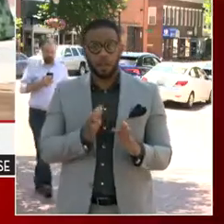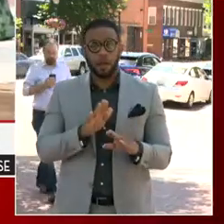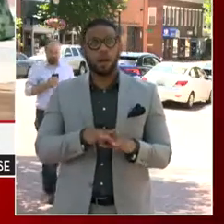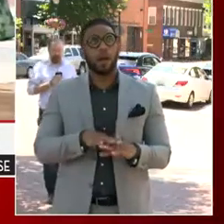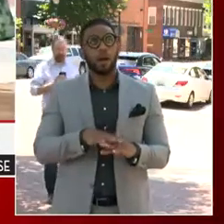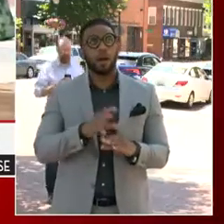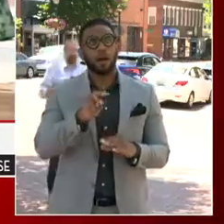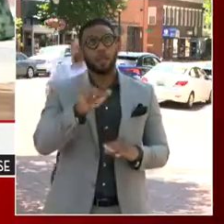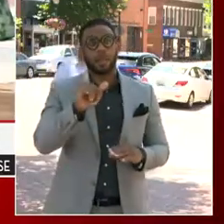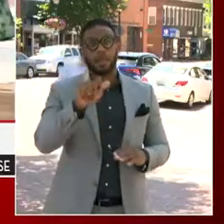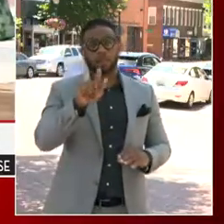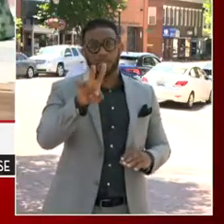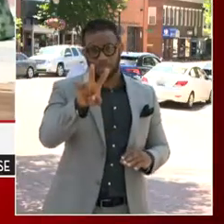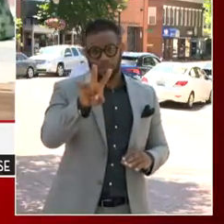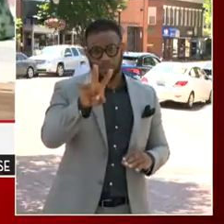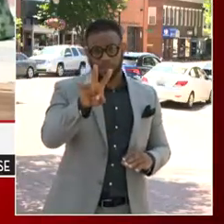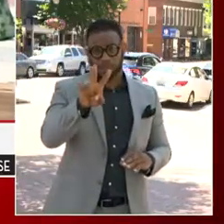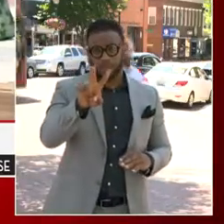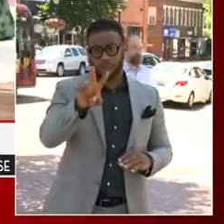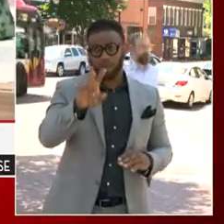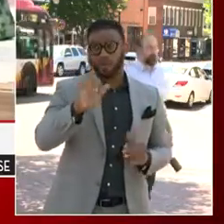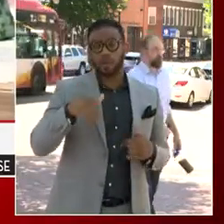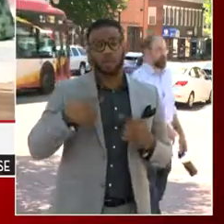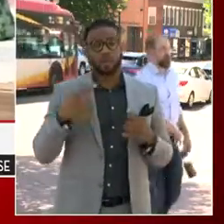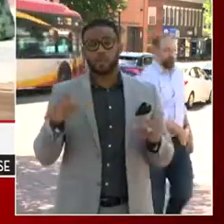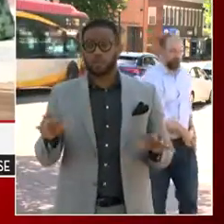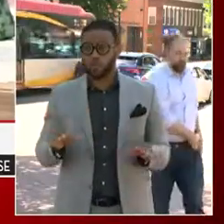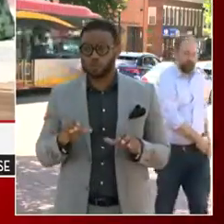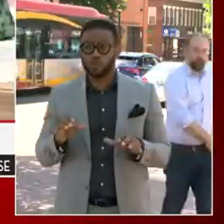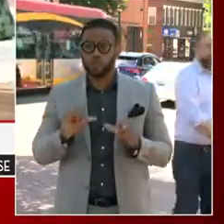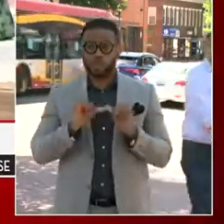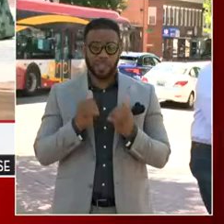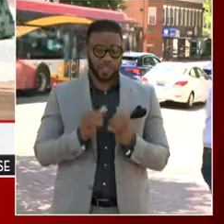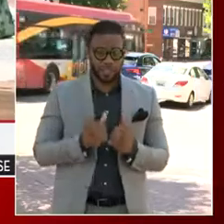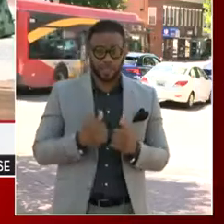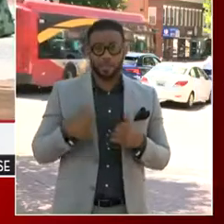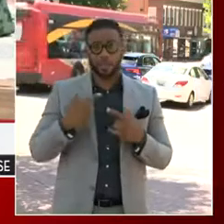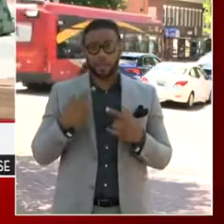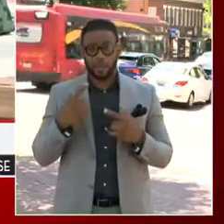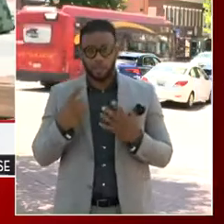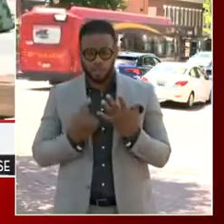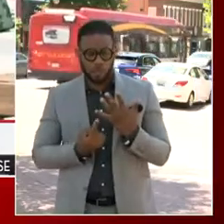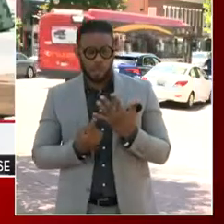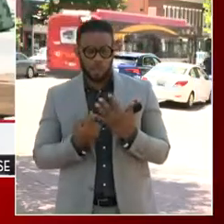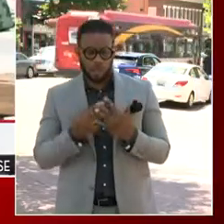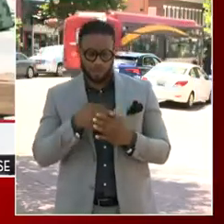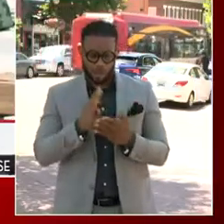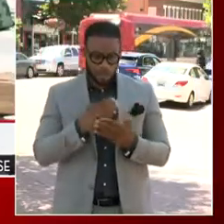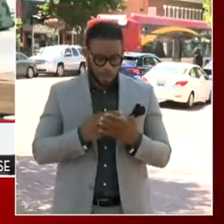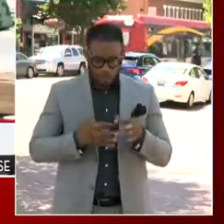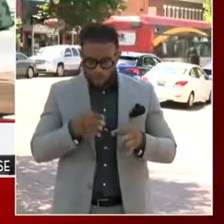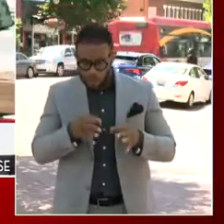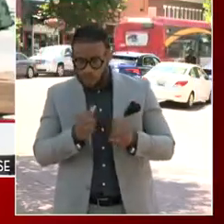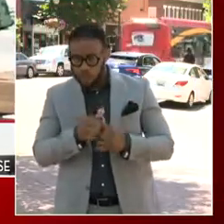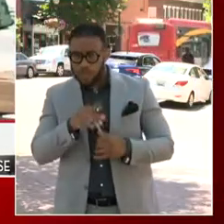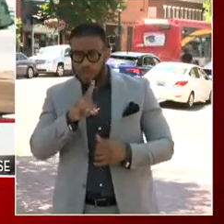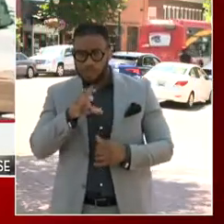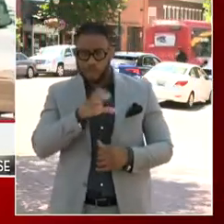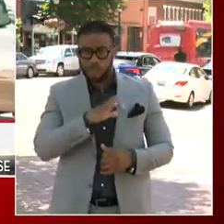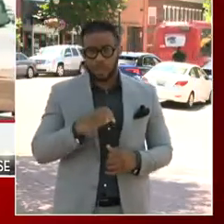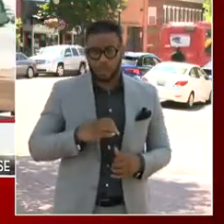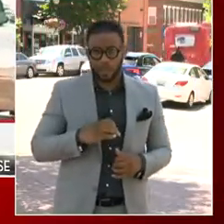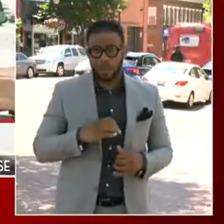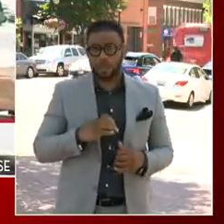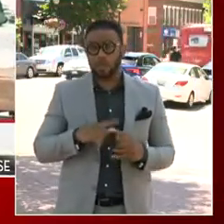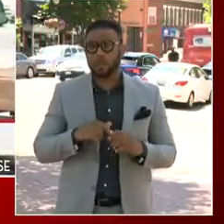on May 27th. And we have been the agencies have been going through budget hearings with the DC Council